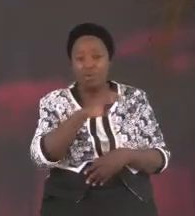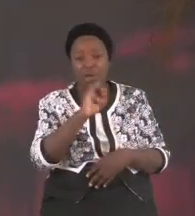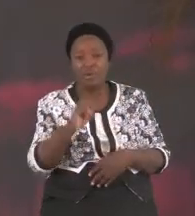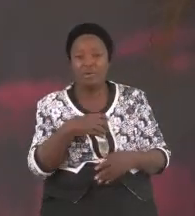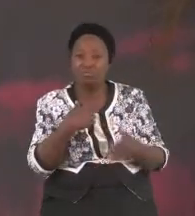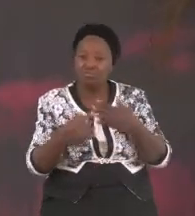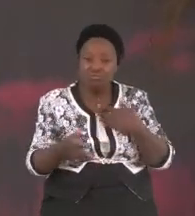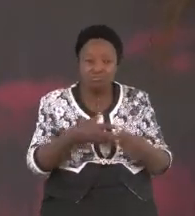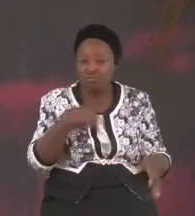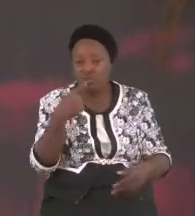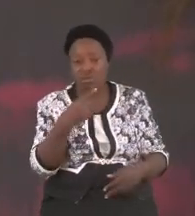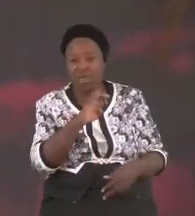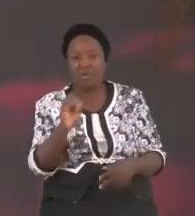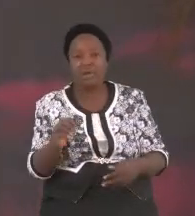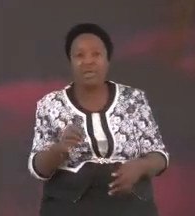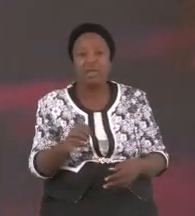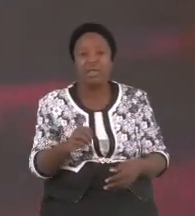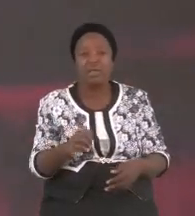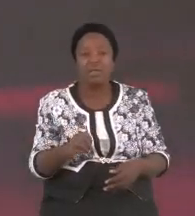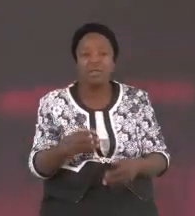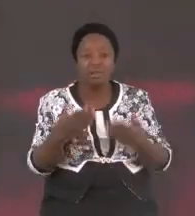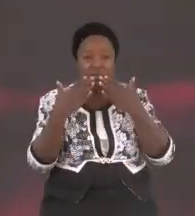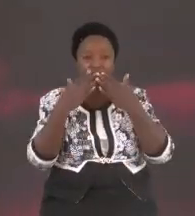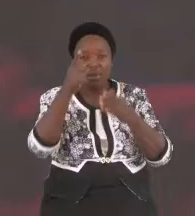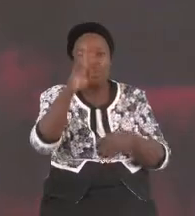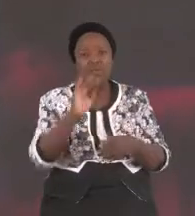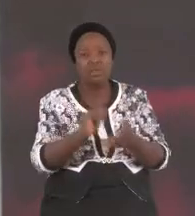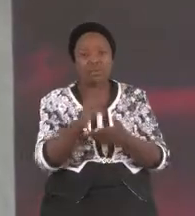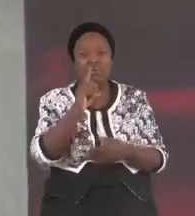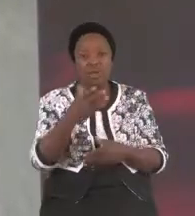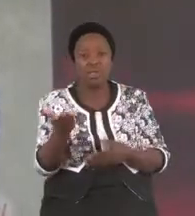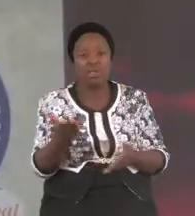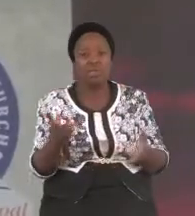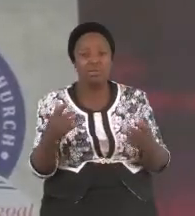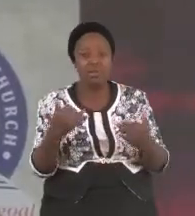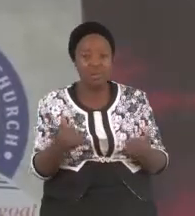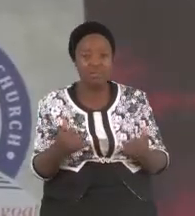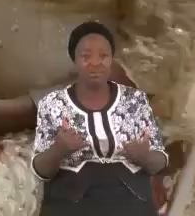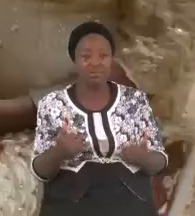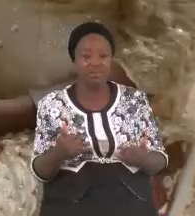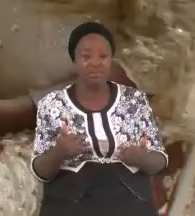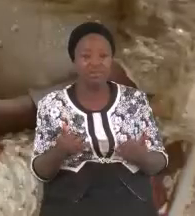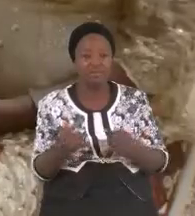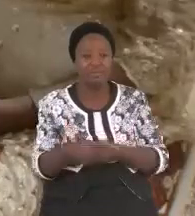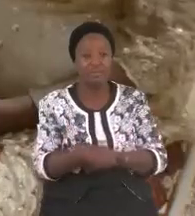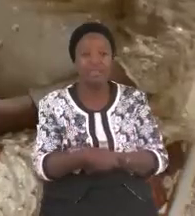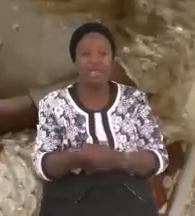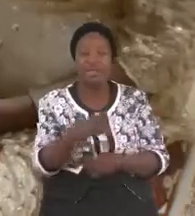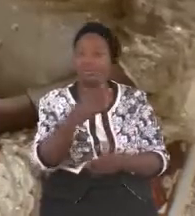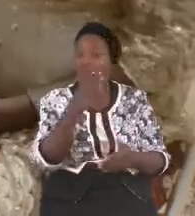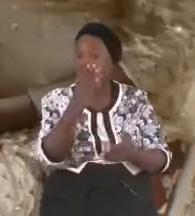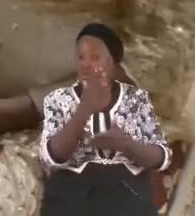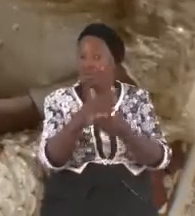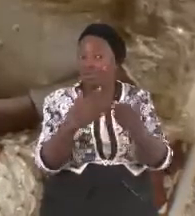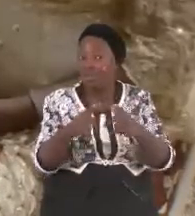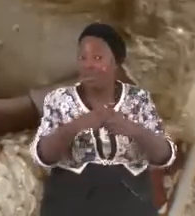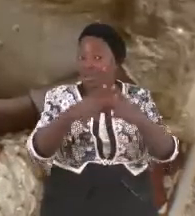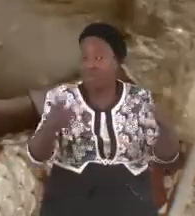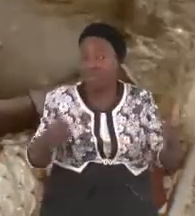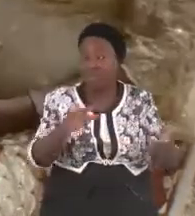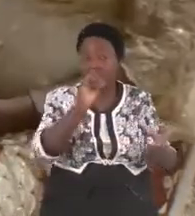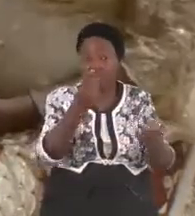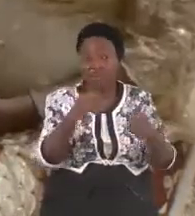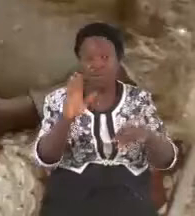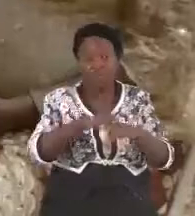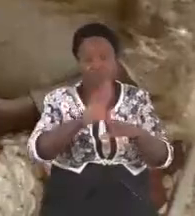whosoever, thank God you are here today. I said, thank God you are here today. Something supernatural is coming upon your